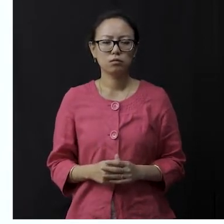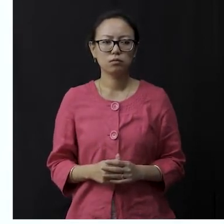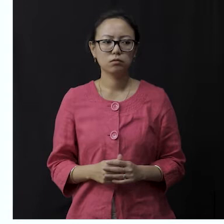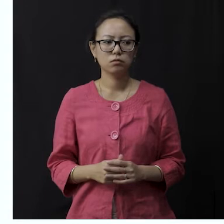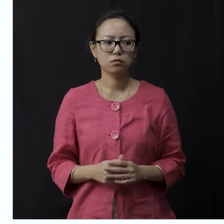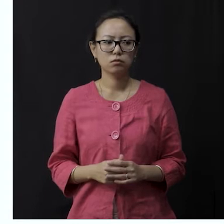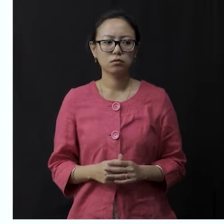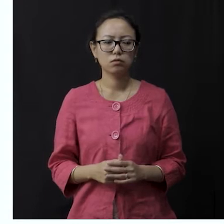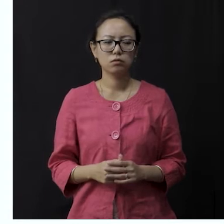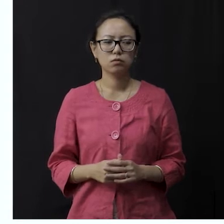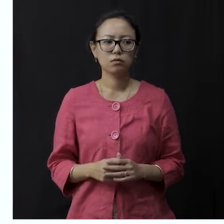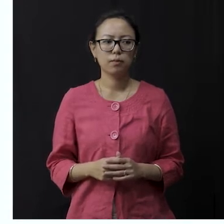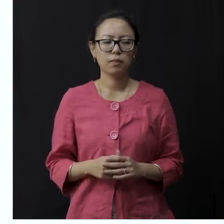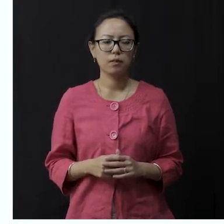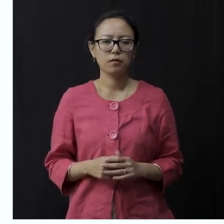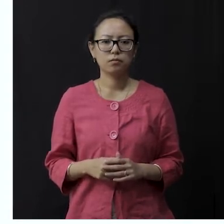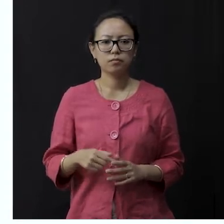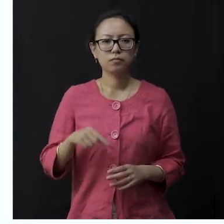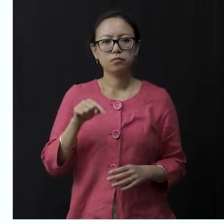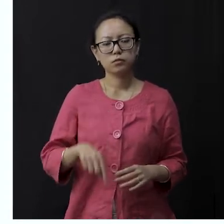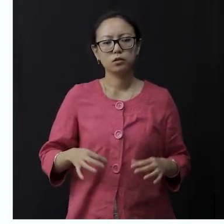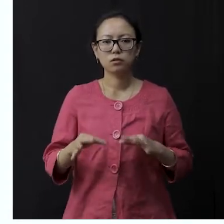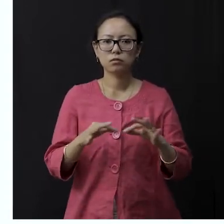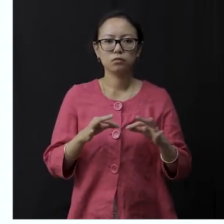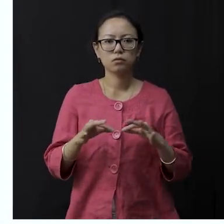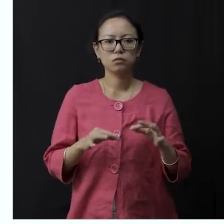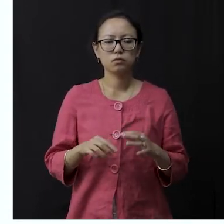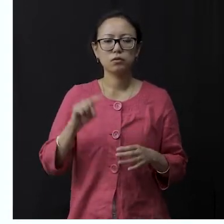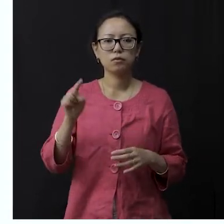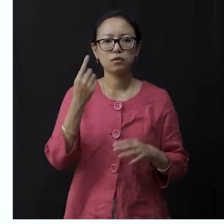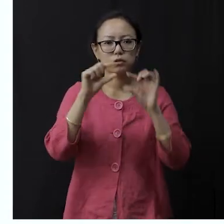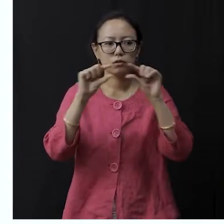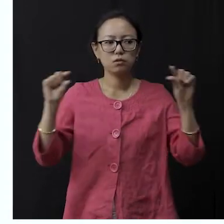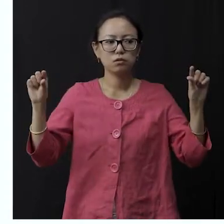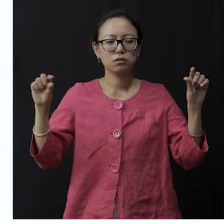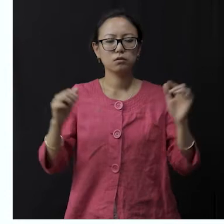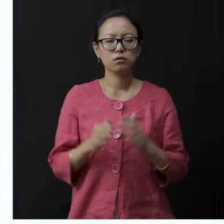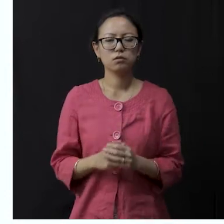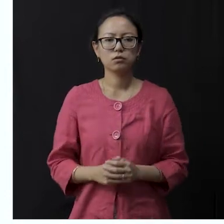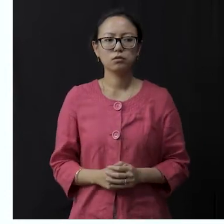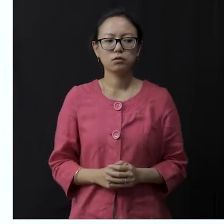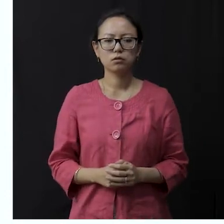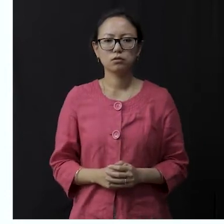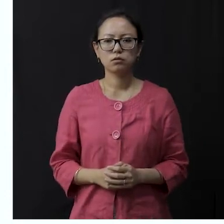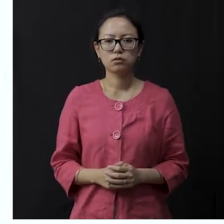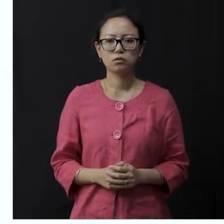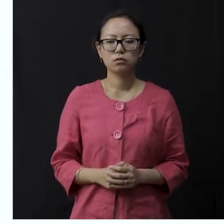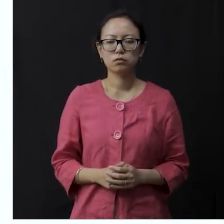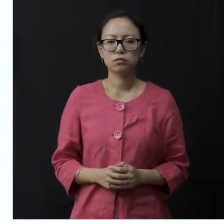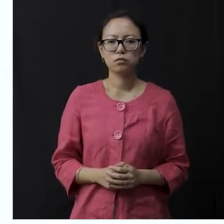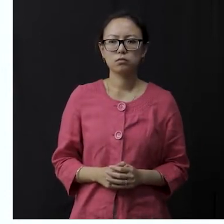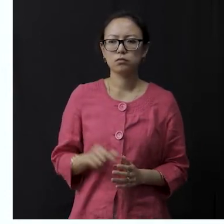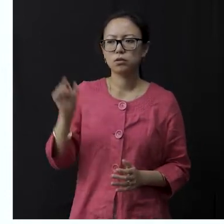go into the explanation line by line. The first line of the poem, someone